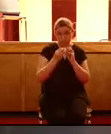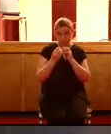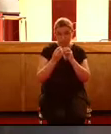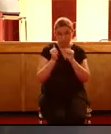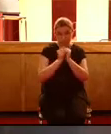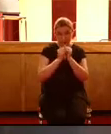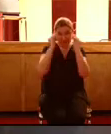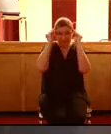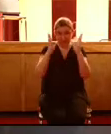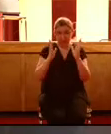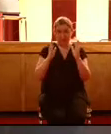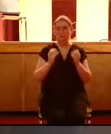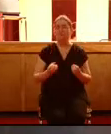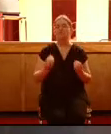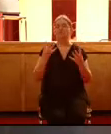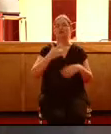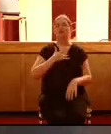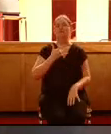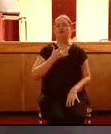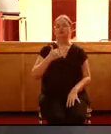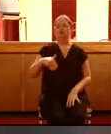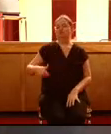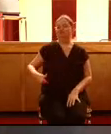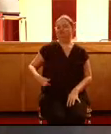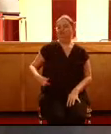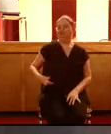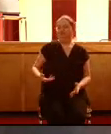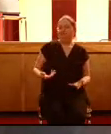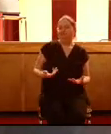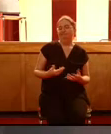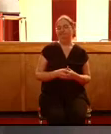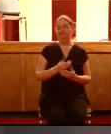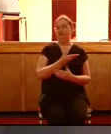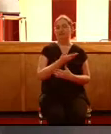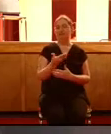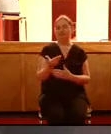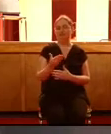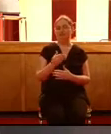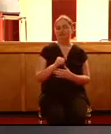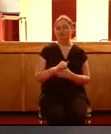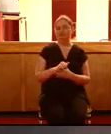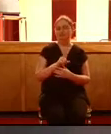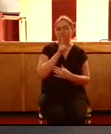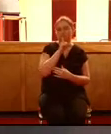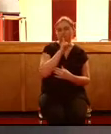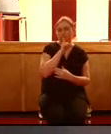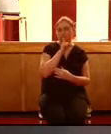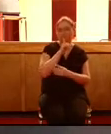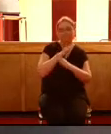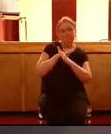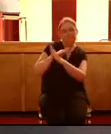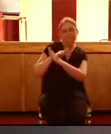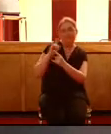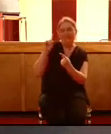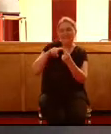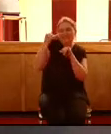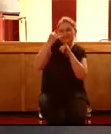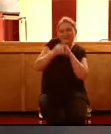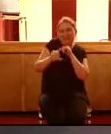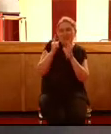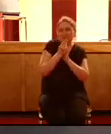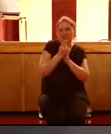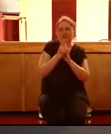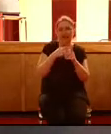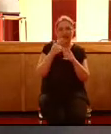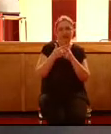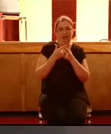a lot of them feel like things are almost even kept from them or hidden until the last minute, and then things happen and nobody